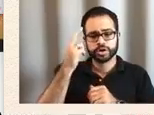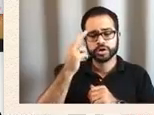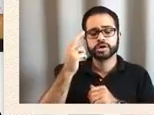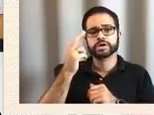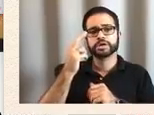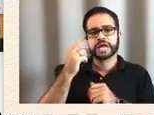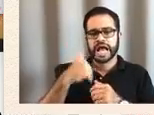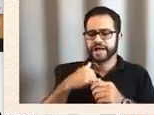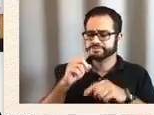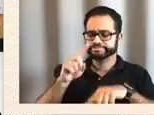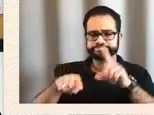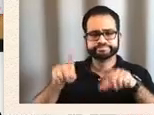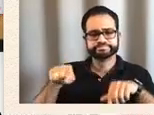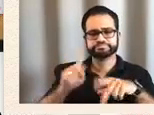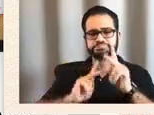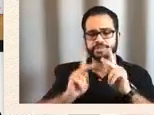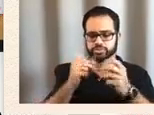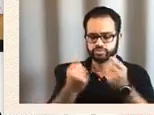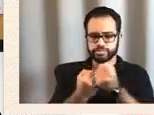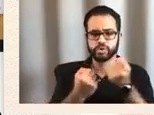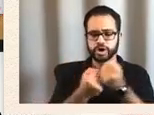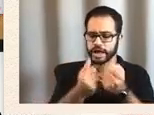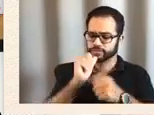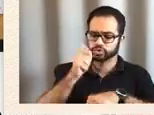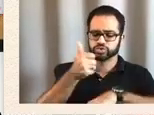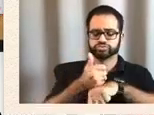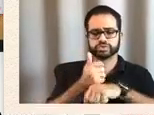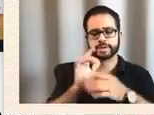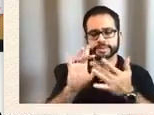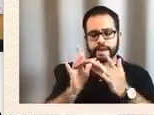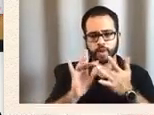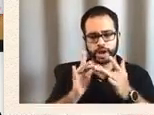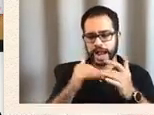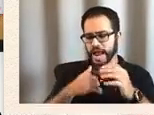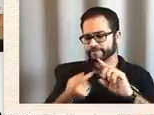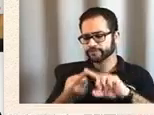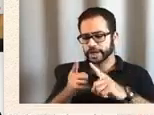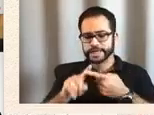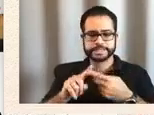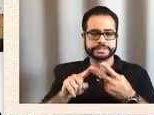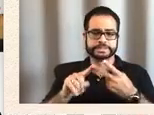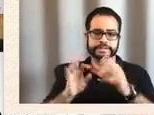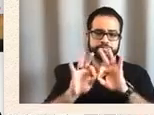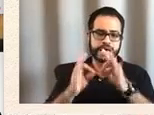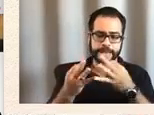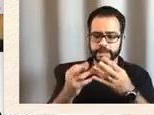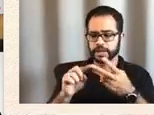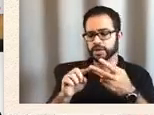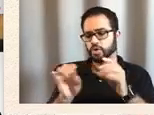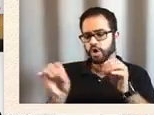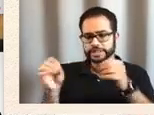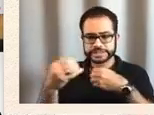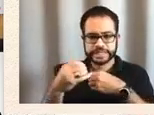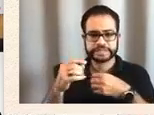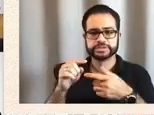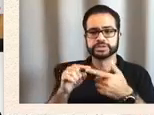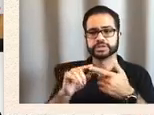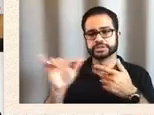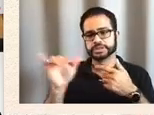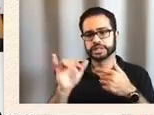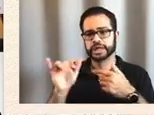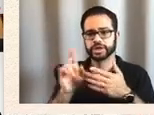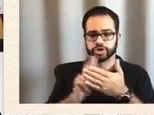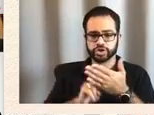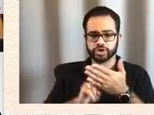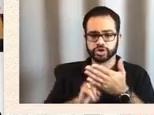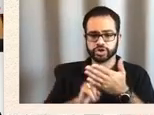back, creating a network. You've got friends, it could be friends, family, it could be organizations such as like the University of Choice,